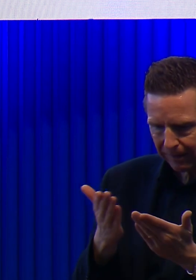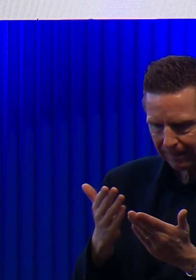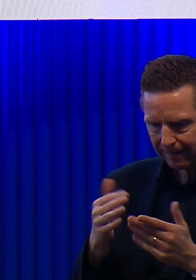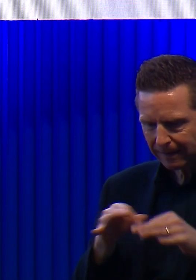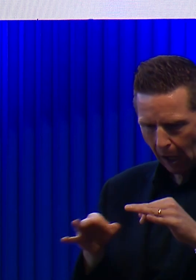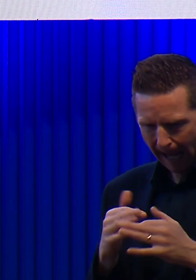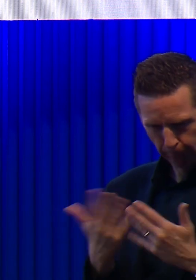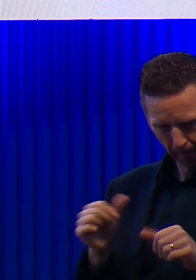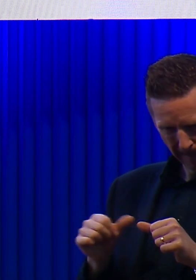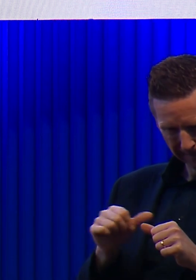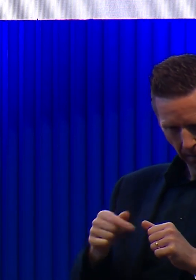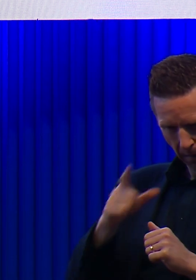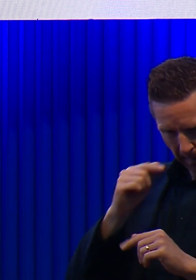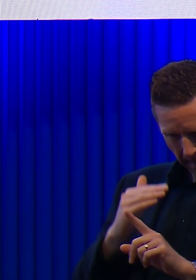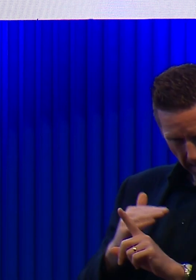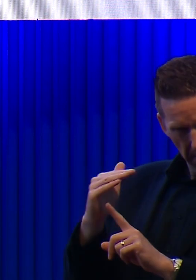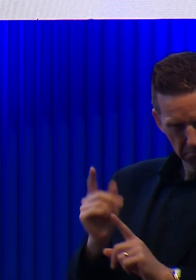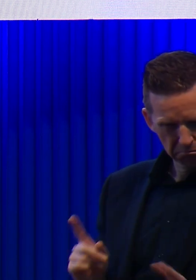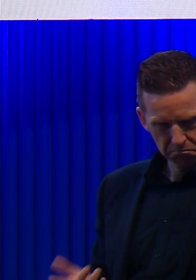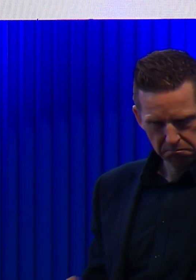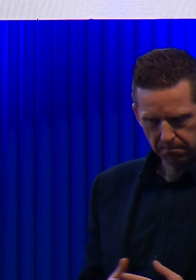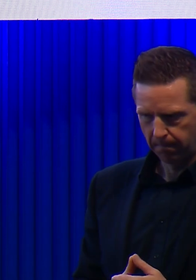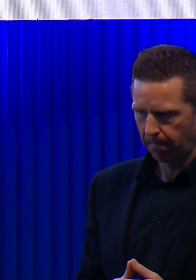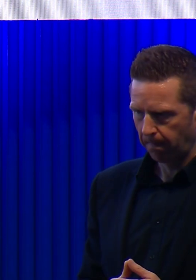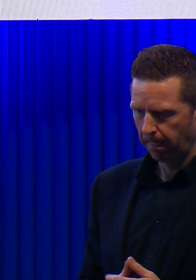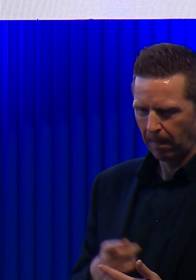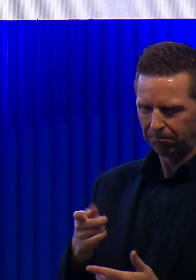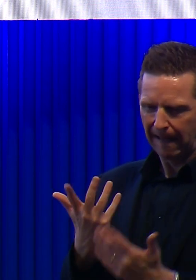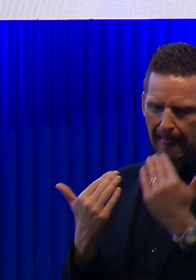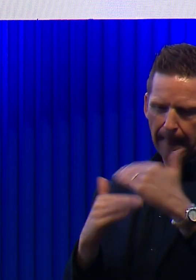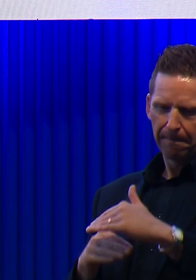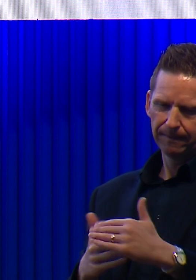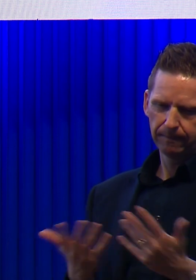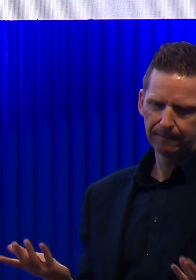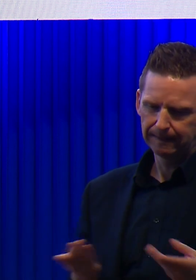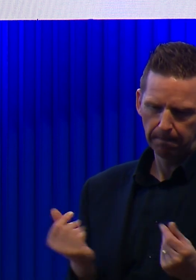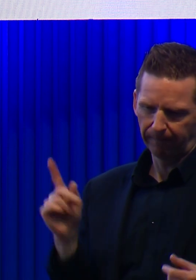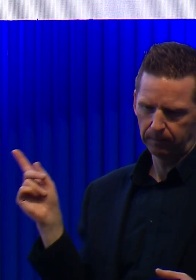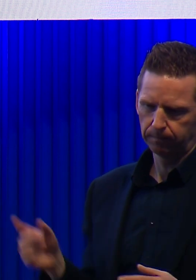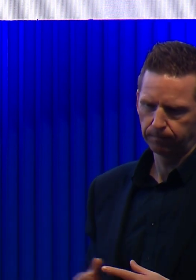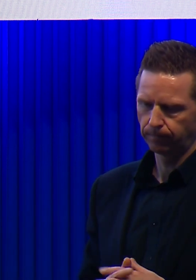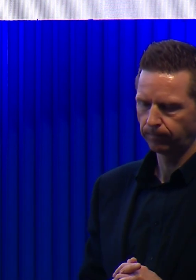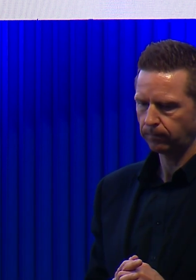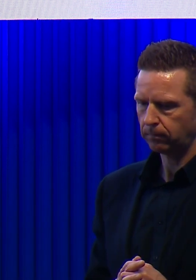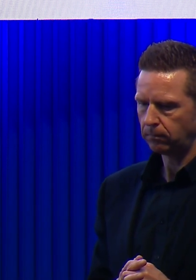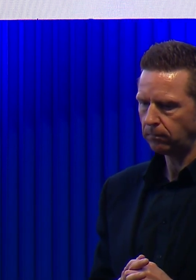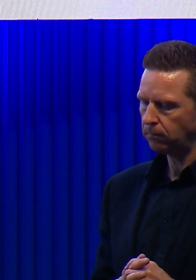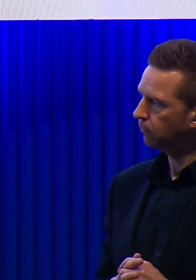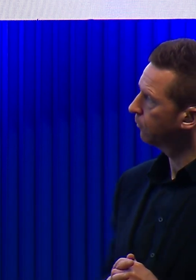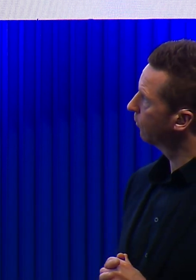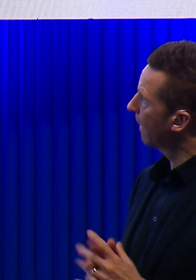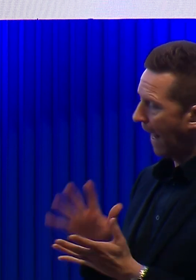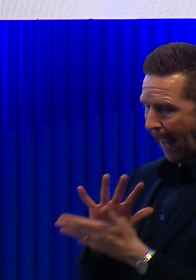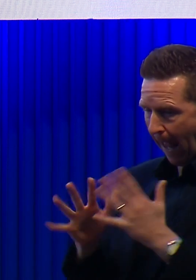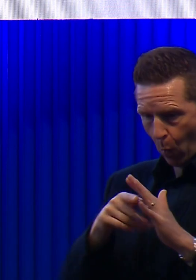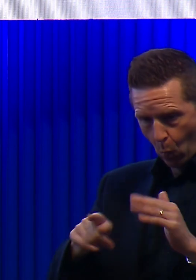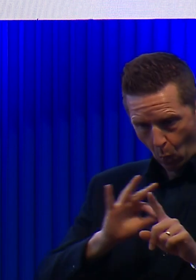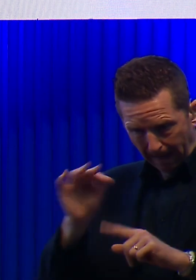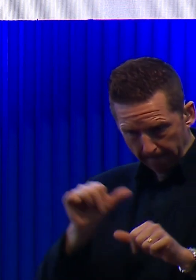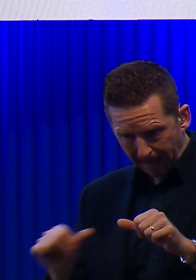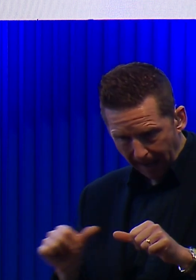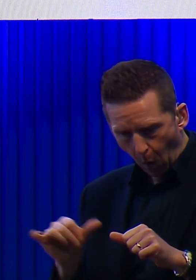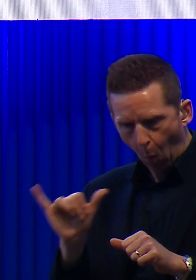And it's like if you are standing in a room with 1,000 doors, and each one's going to take you to a different